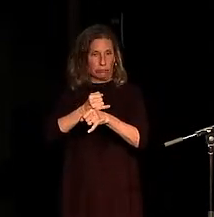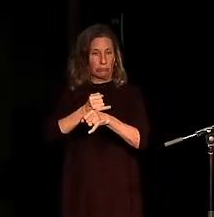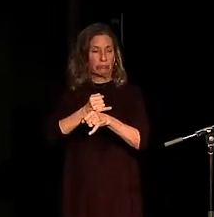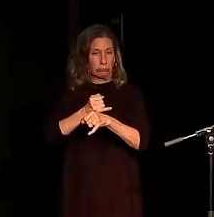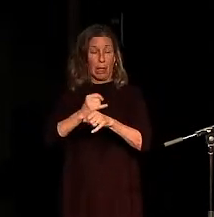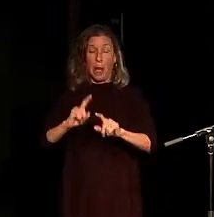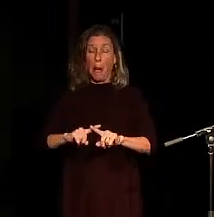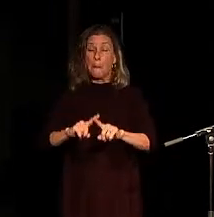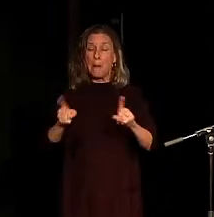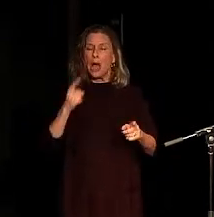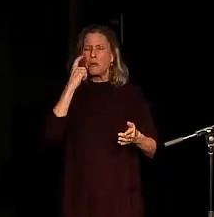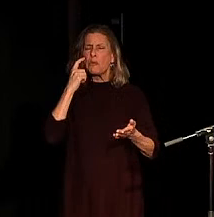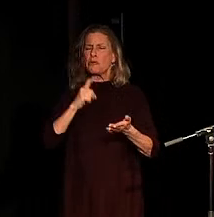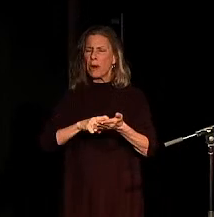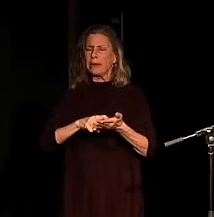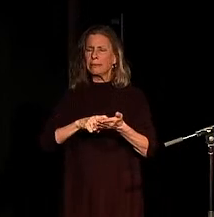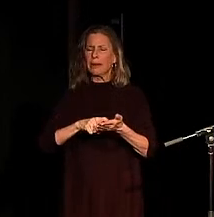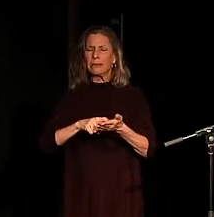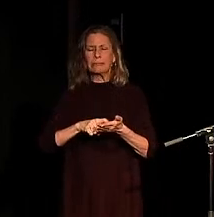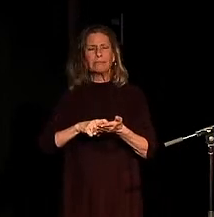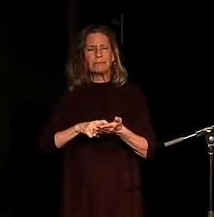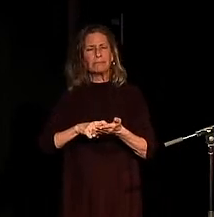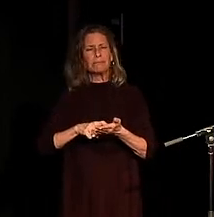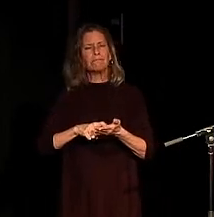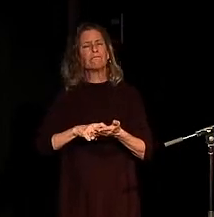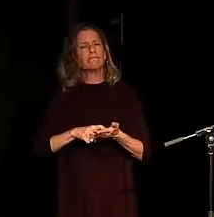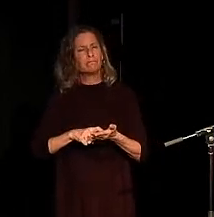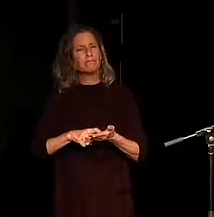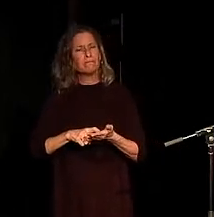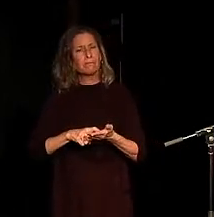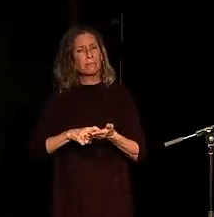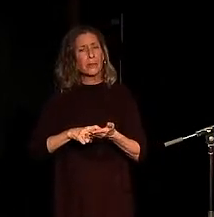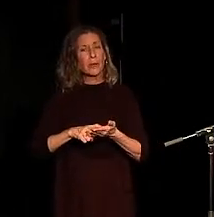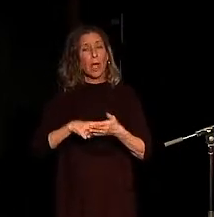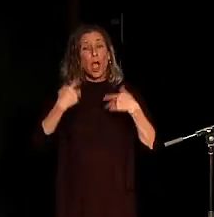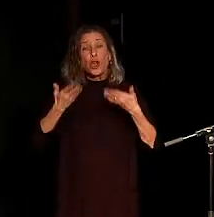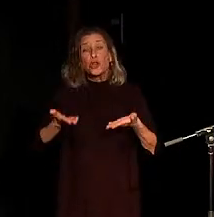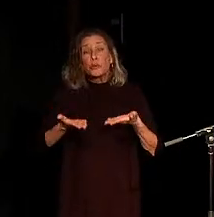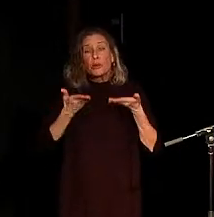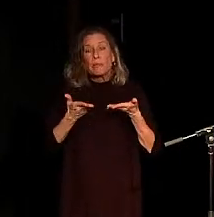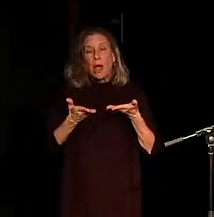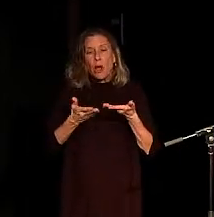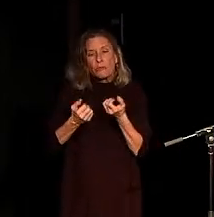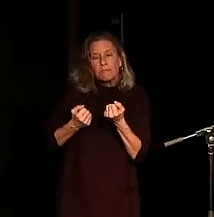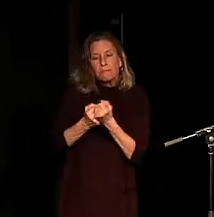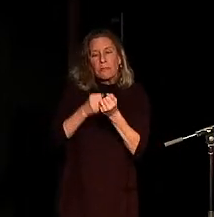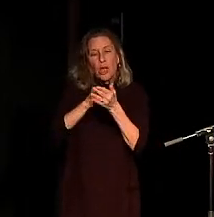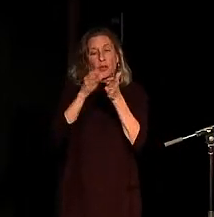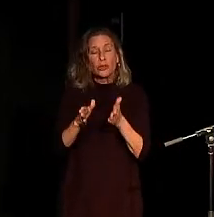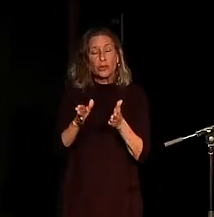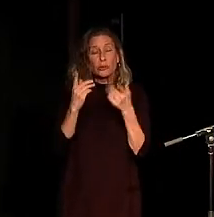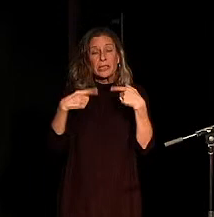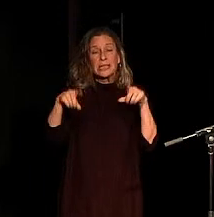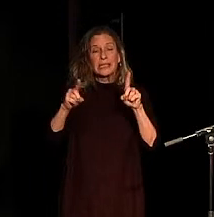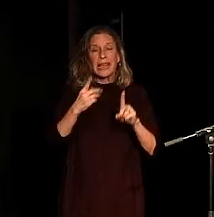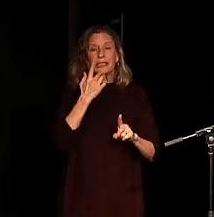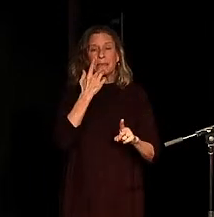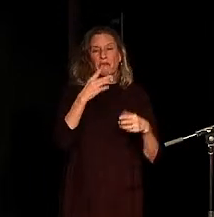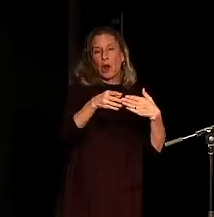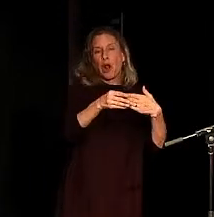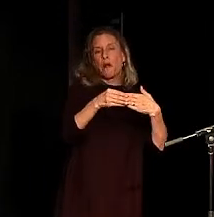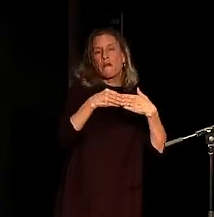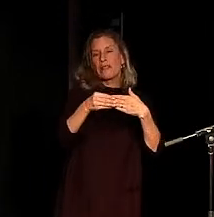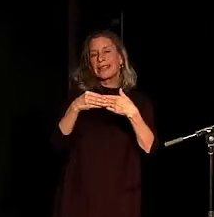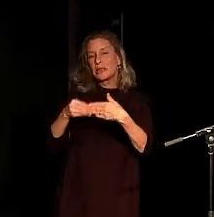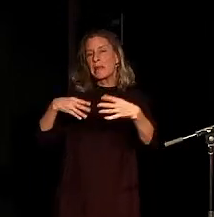institution, but we recognize that in order to promote student success, students are seeking flexibility. And for